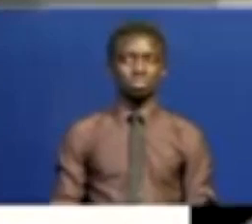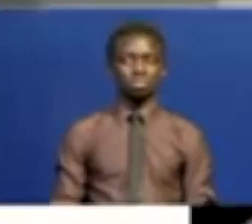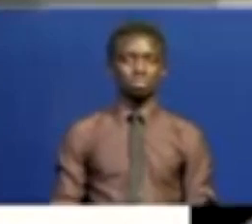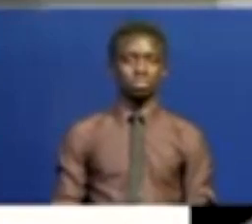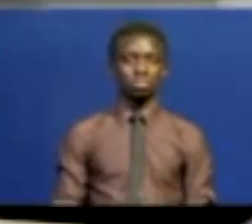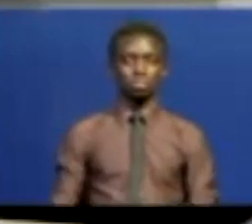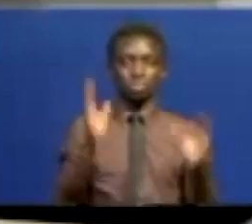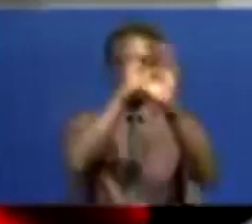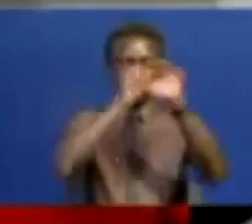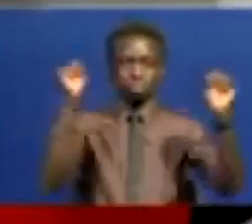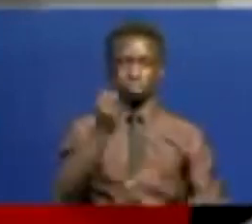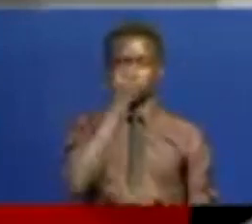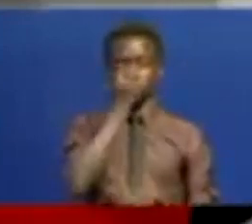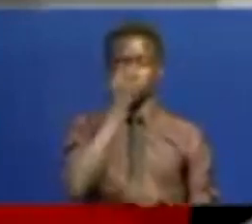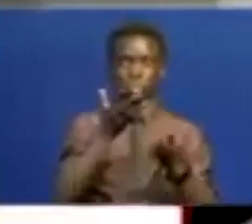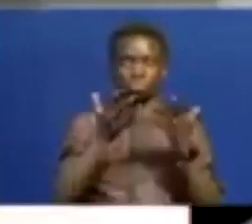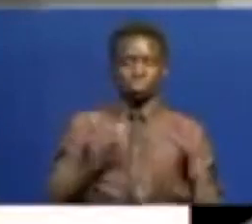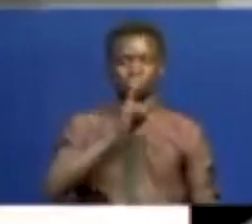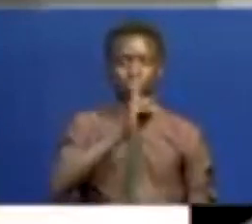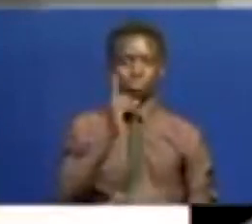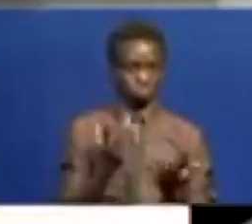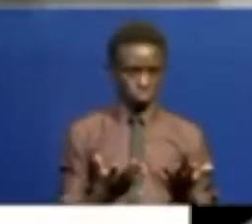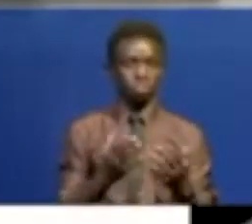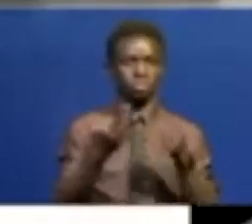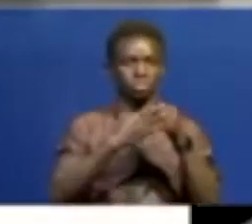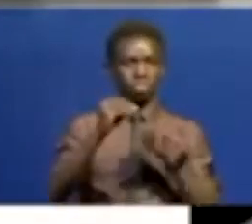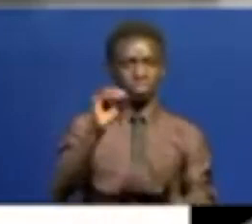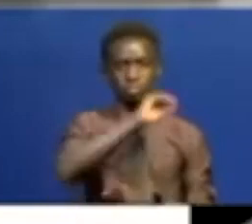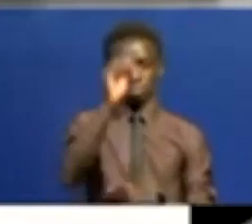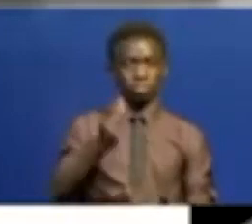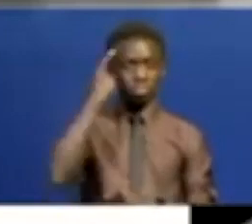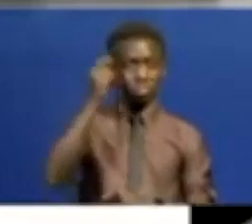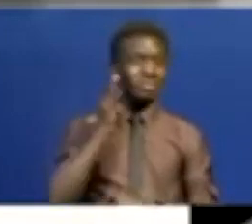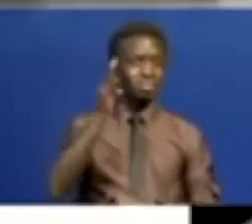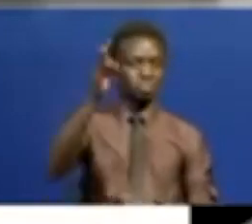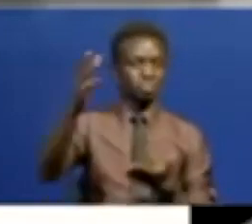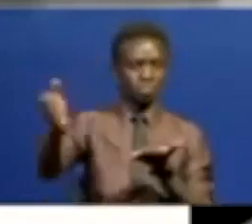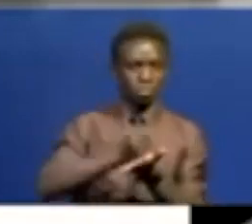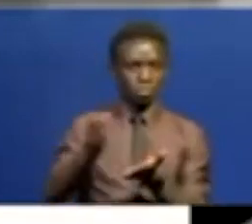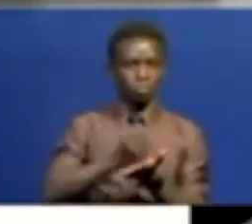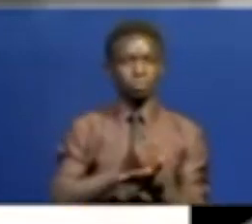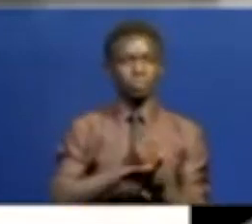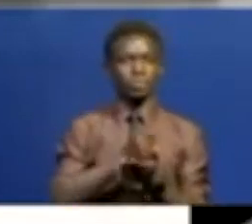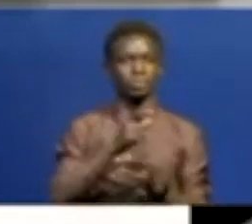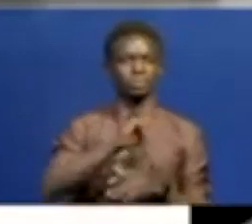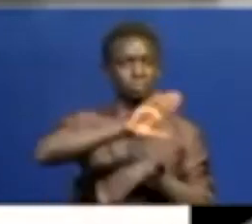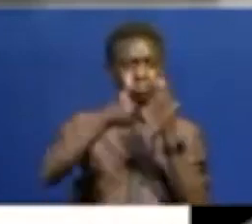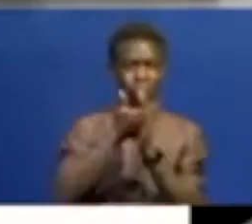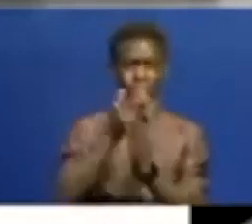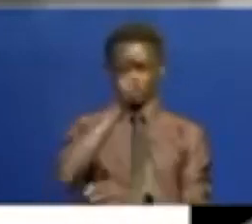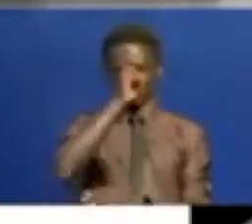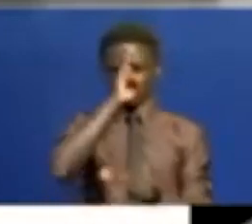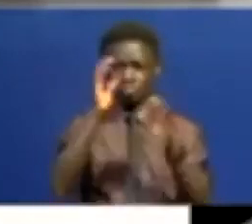President William Ruto has directed that 80% of future recruitment to all security agencies must come from